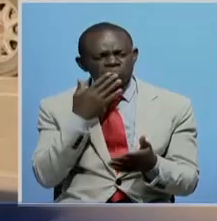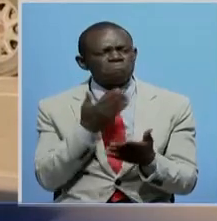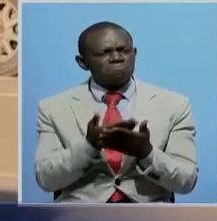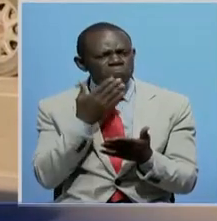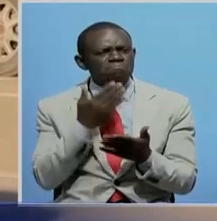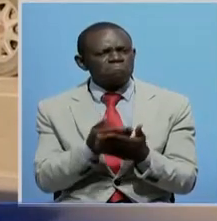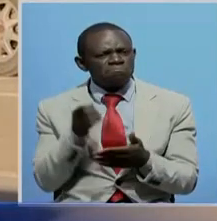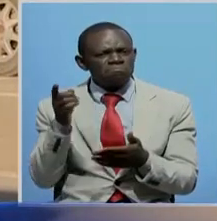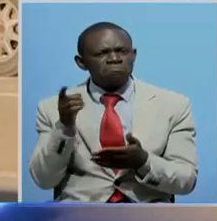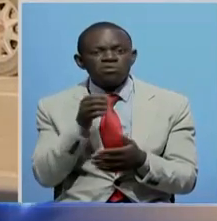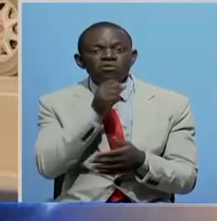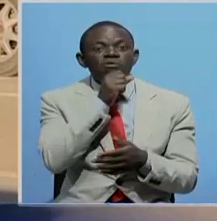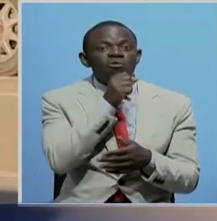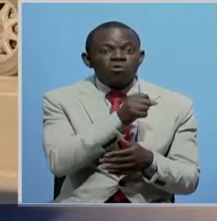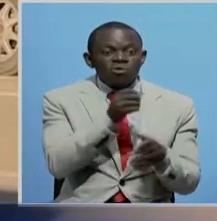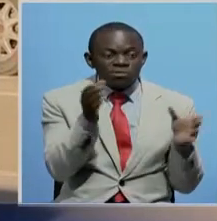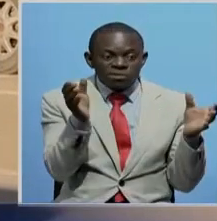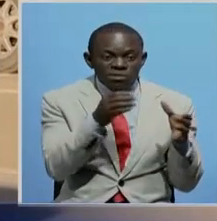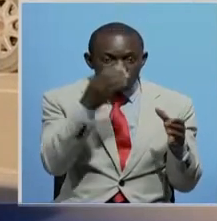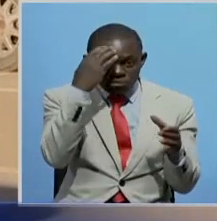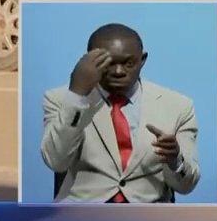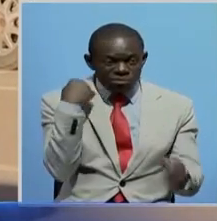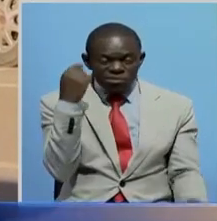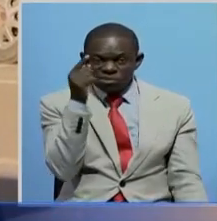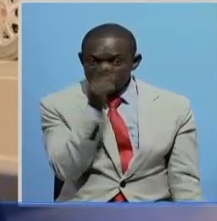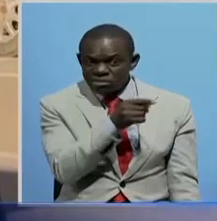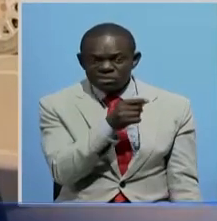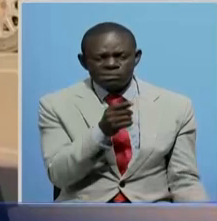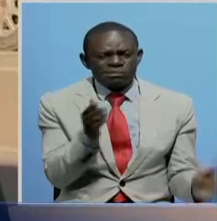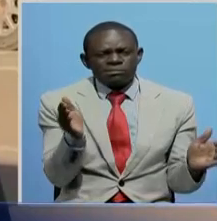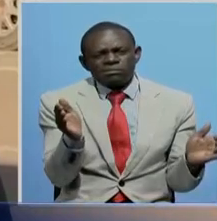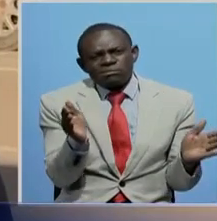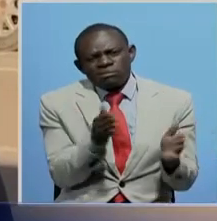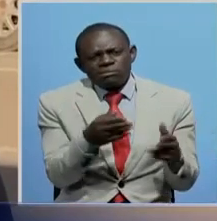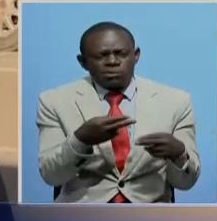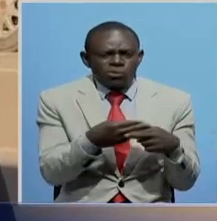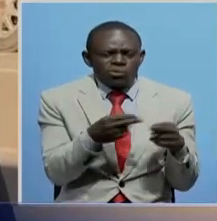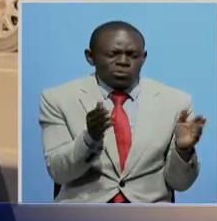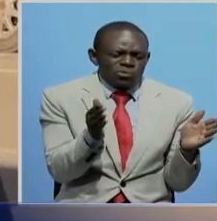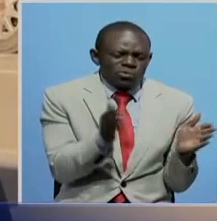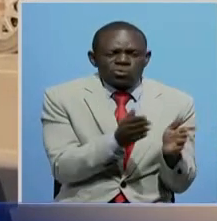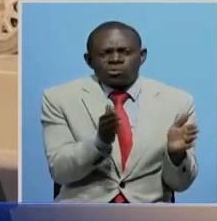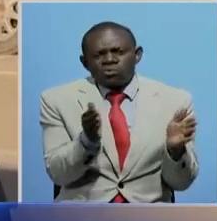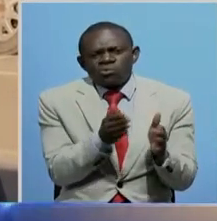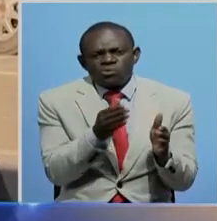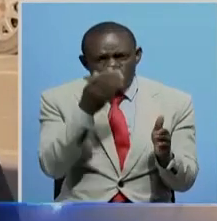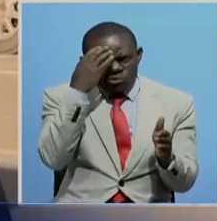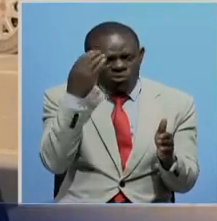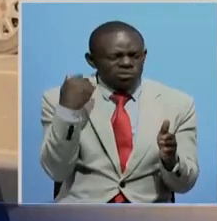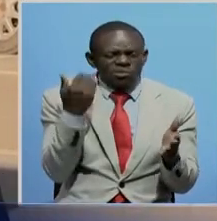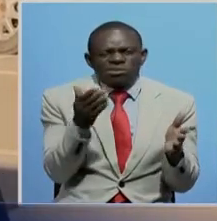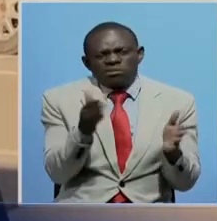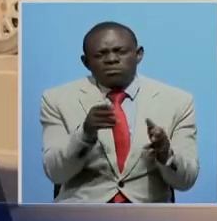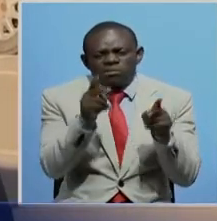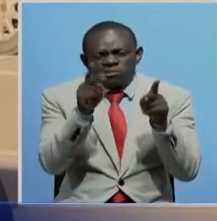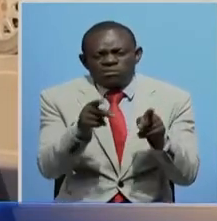our previous council, our old civic center, had very small rooms. The offices didn't have space. For a client